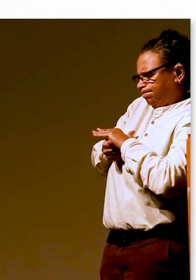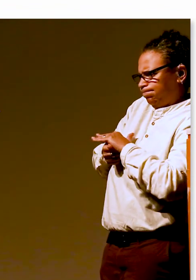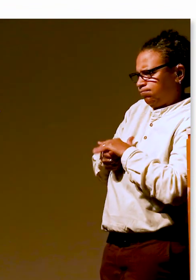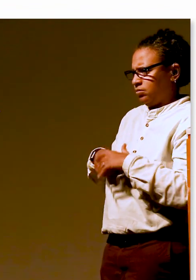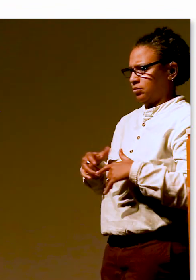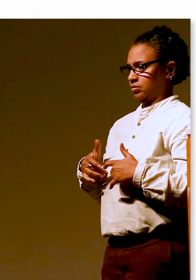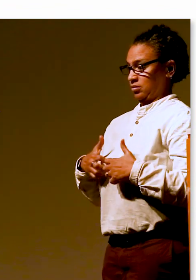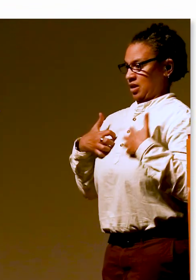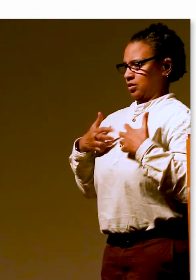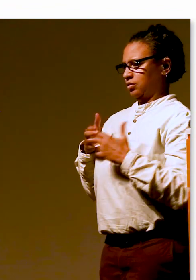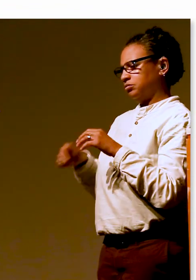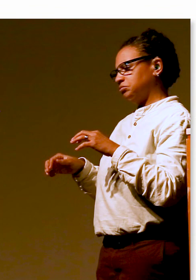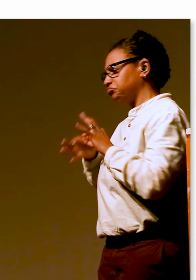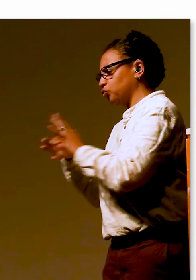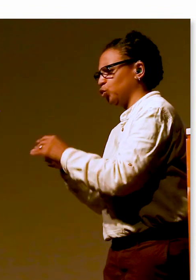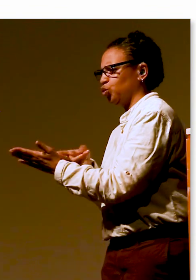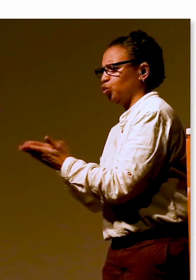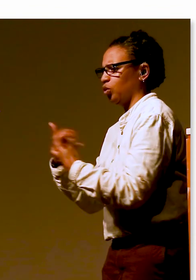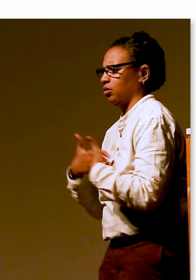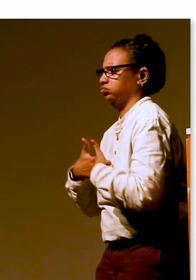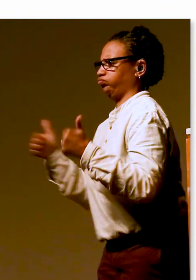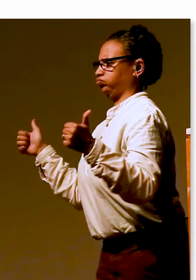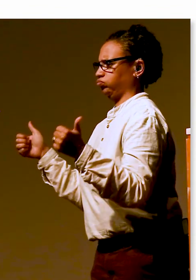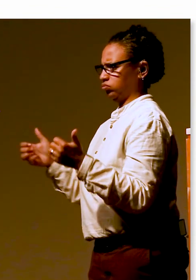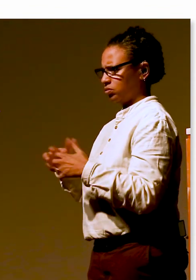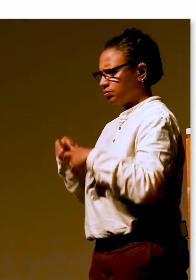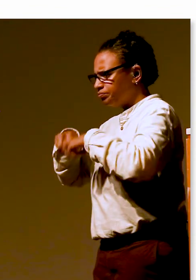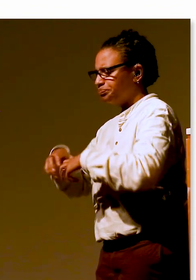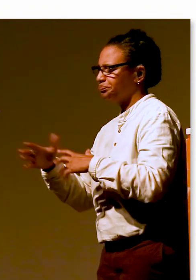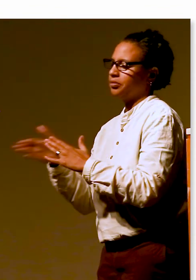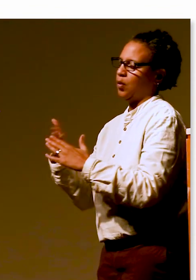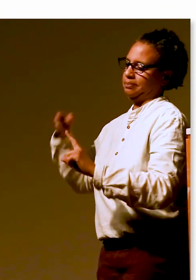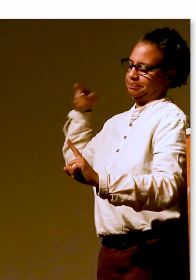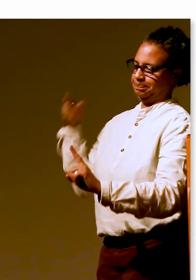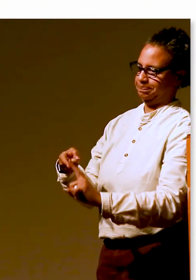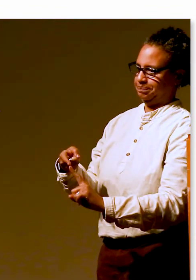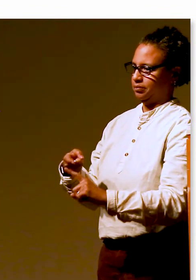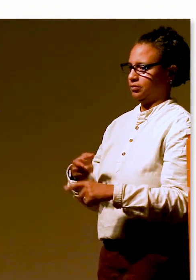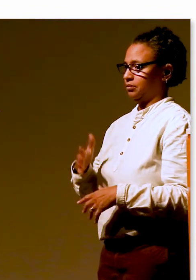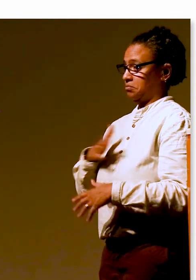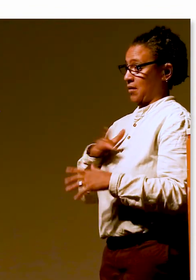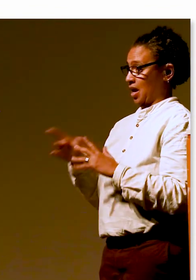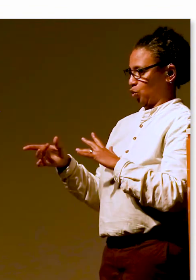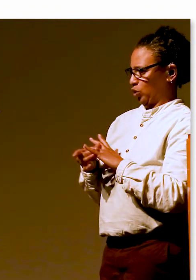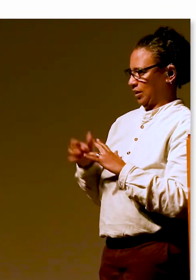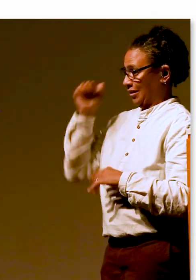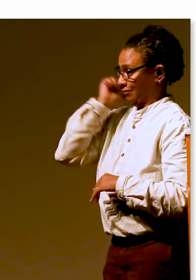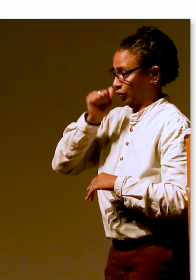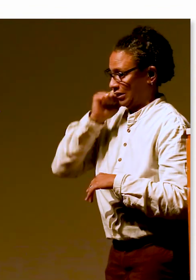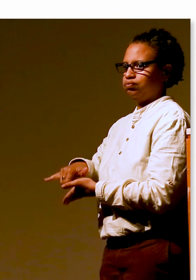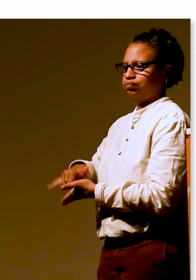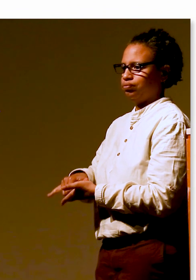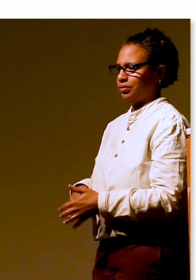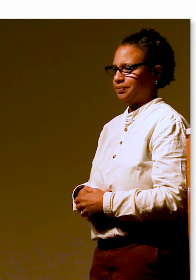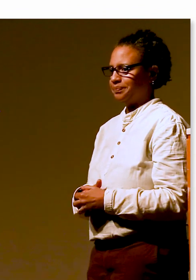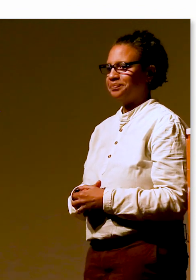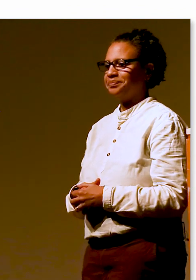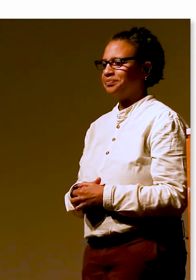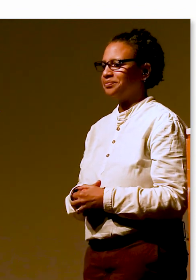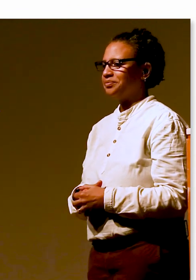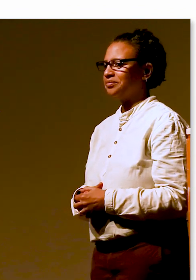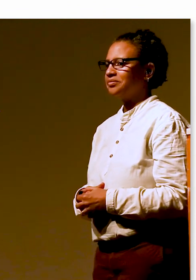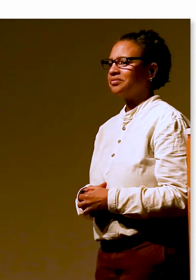is like the thing I'm constantly inspecting. Anyway, but yeah, I keep this ring on me every day just to remember that rage is important.